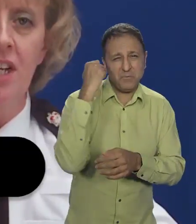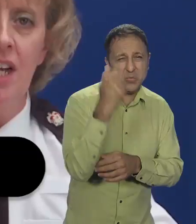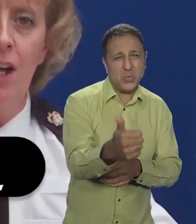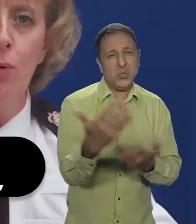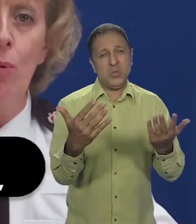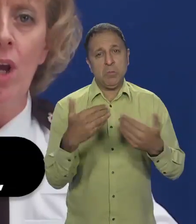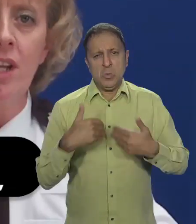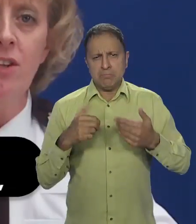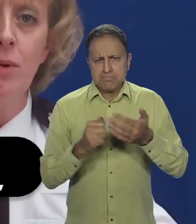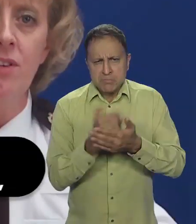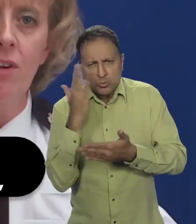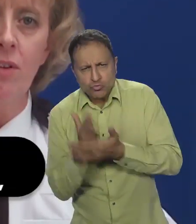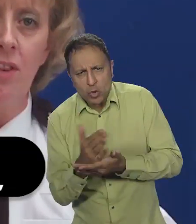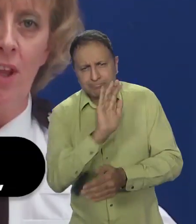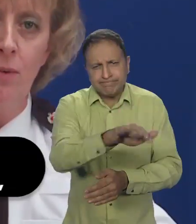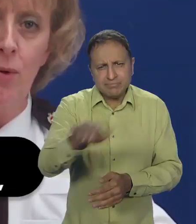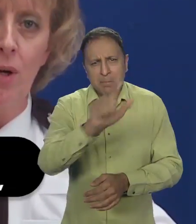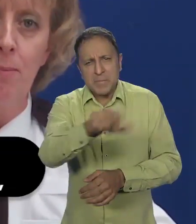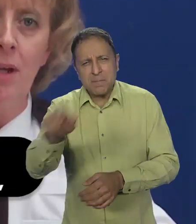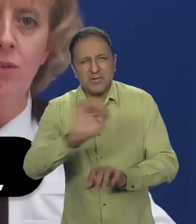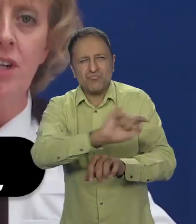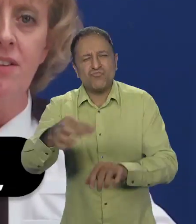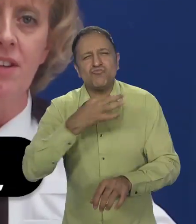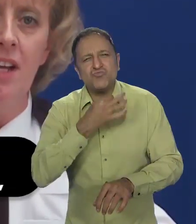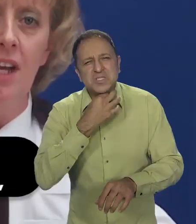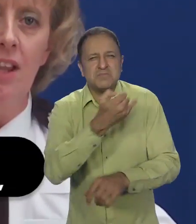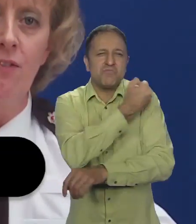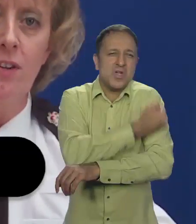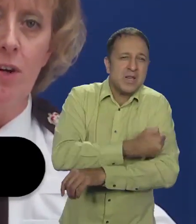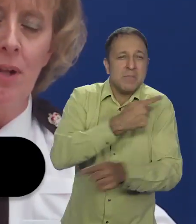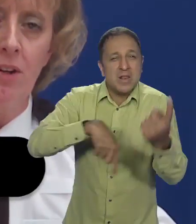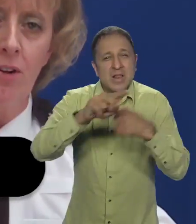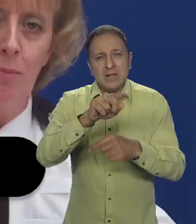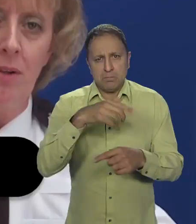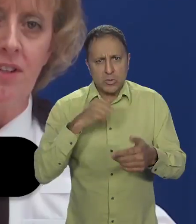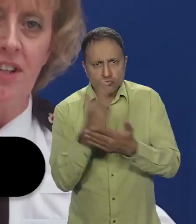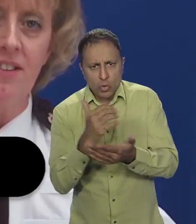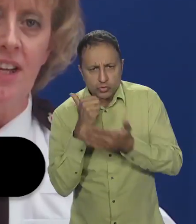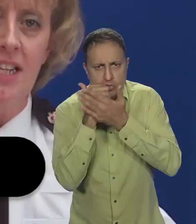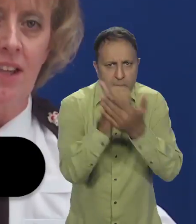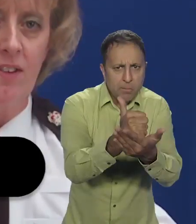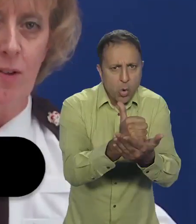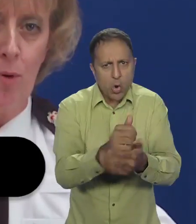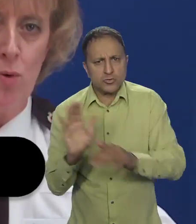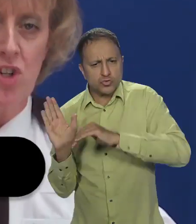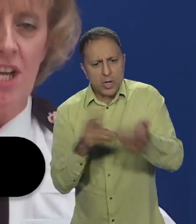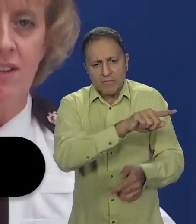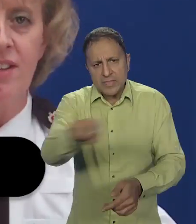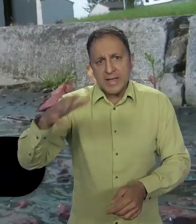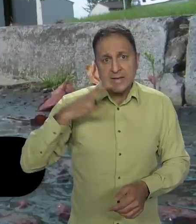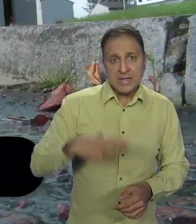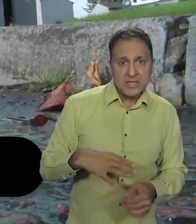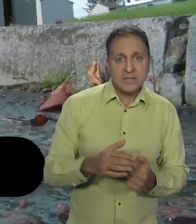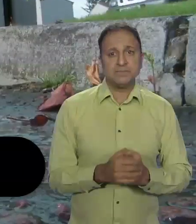underreported, and we're working to ensure that those who are at most risk, the vulnerable in our communities, get the support